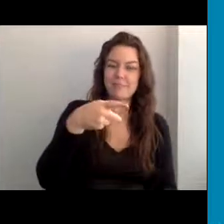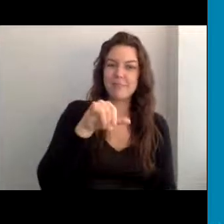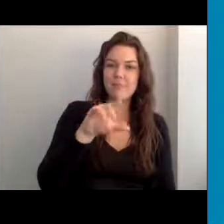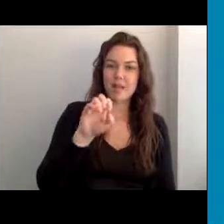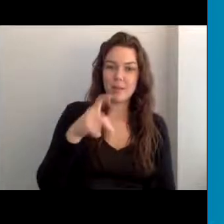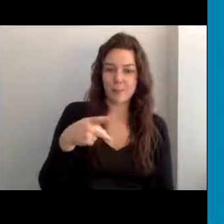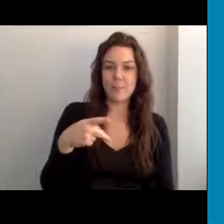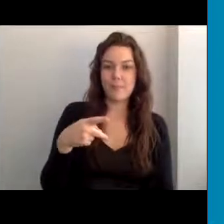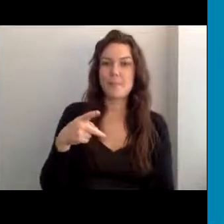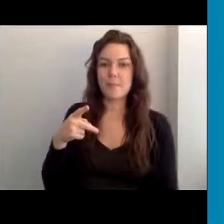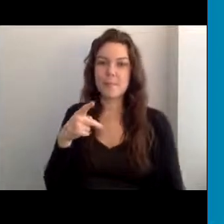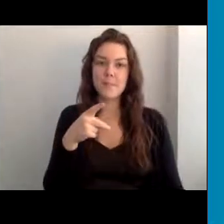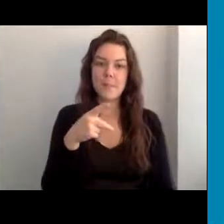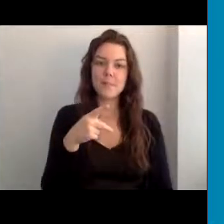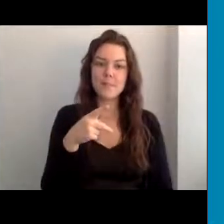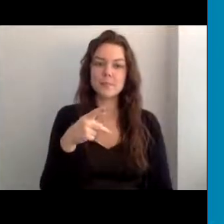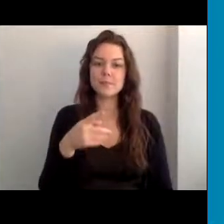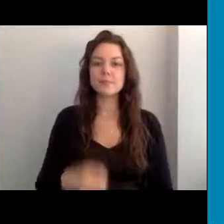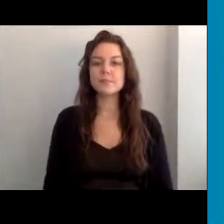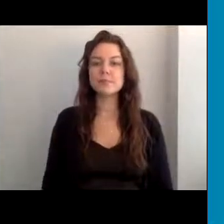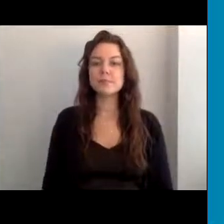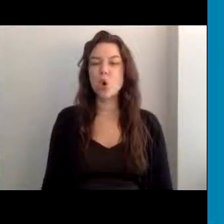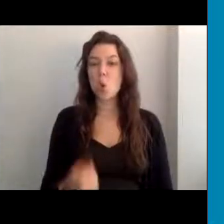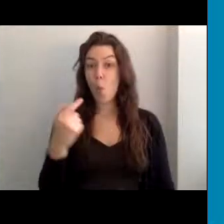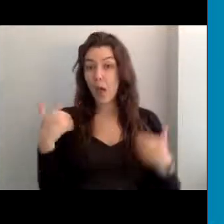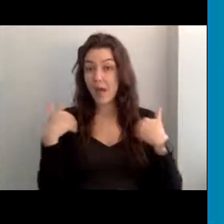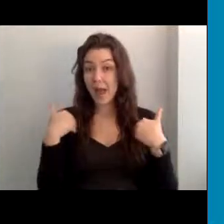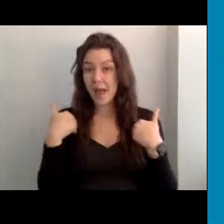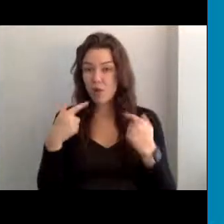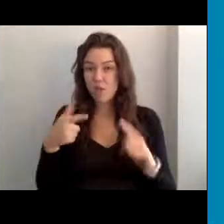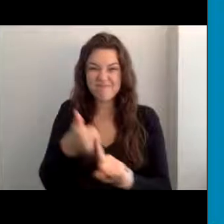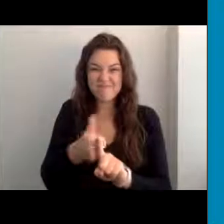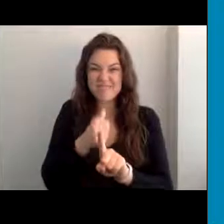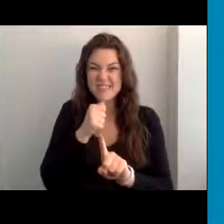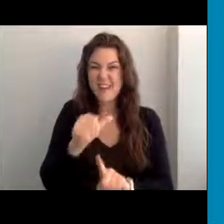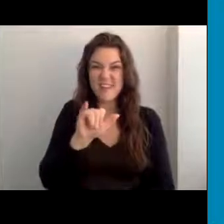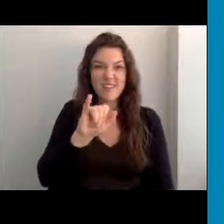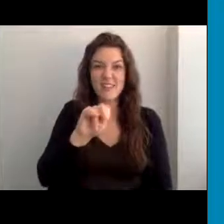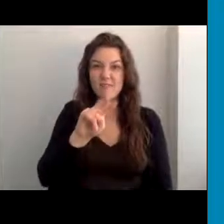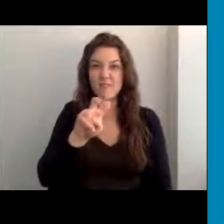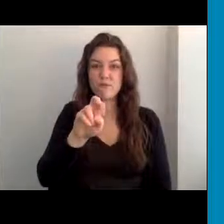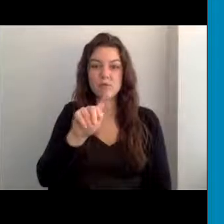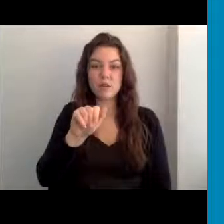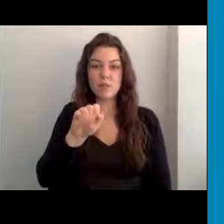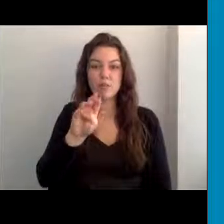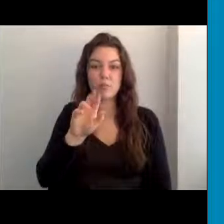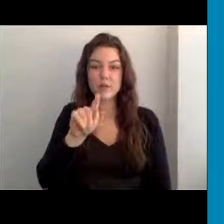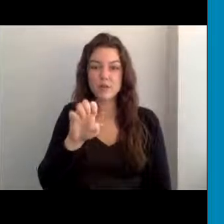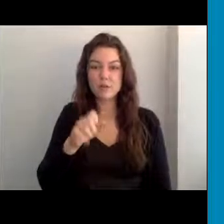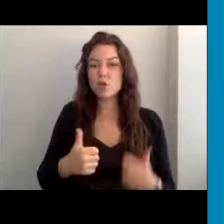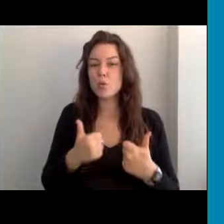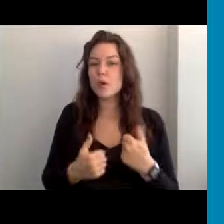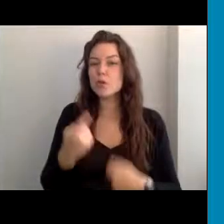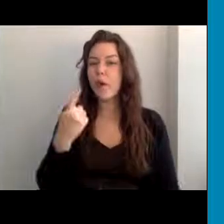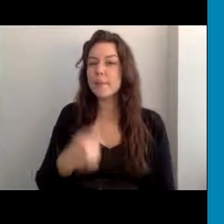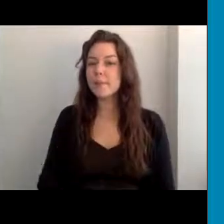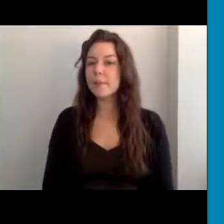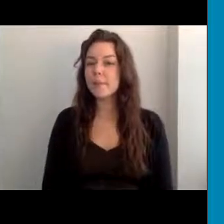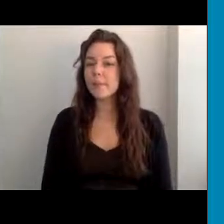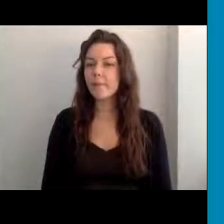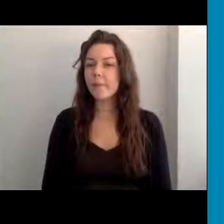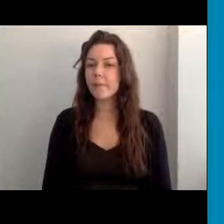It's part of coral. And then there's one animal here that is not an invertebrate at all. Who can find that one? All